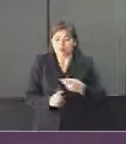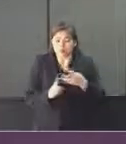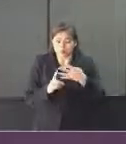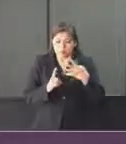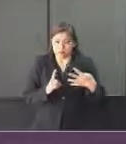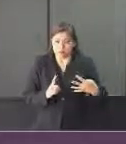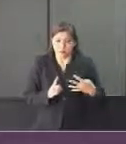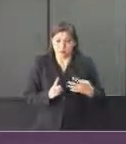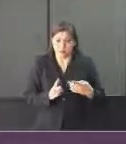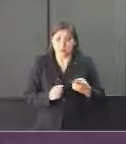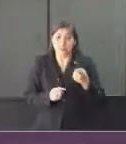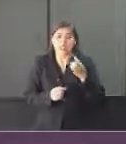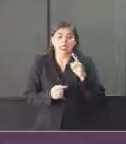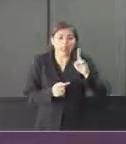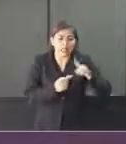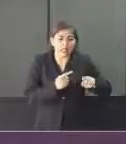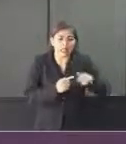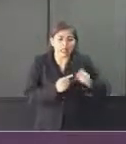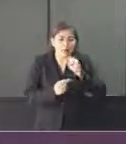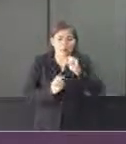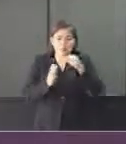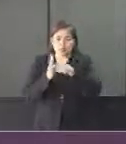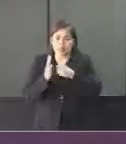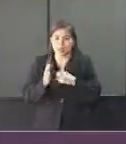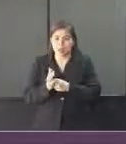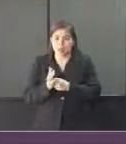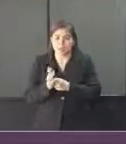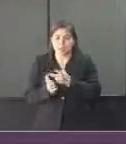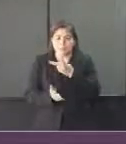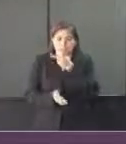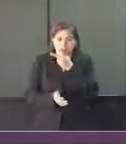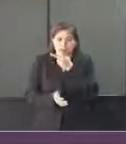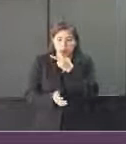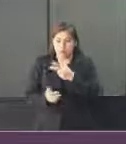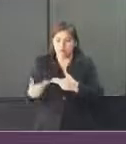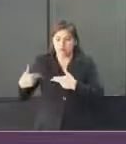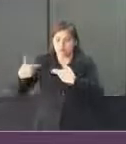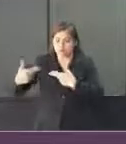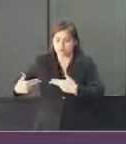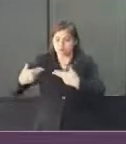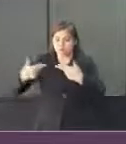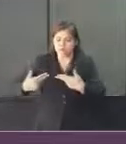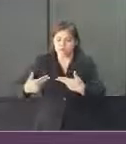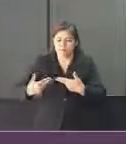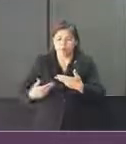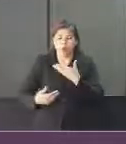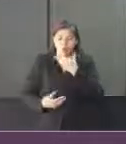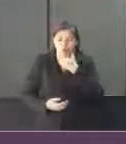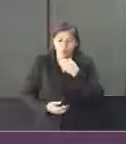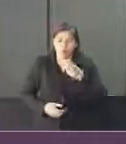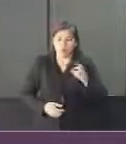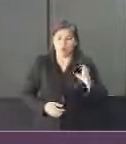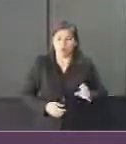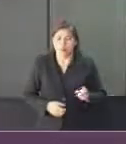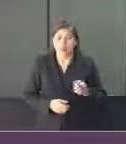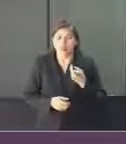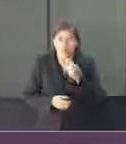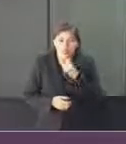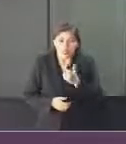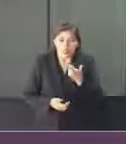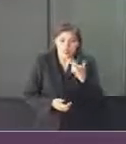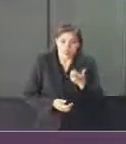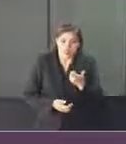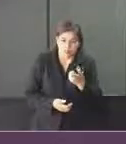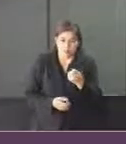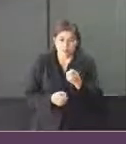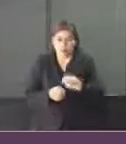LGBTQ plus people if we eradicate the patriarchal system and systems of economic